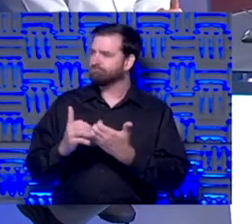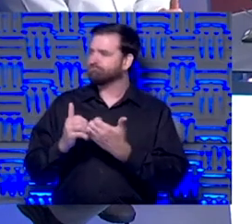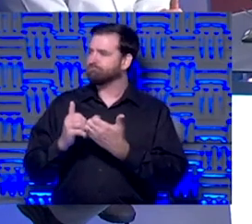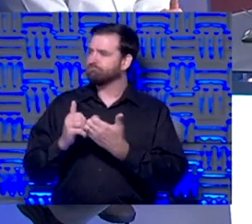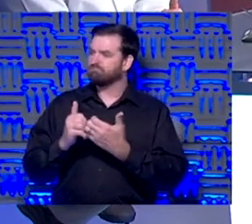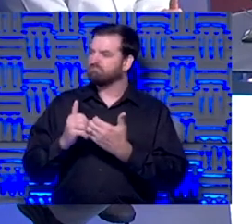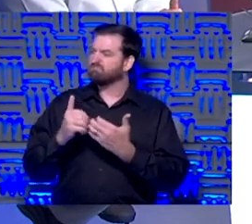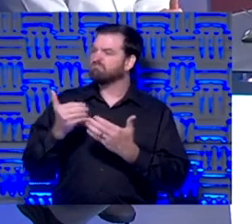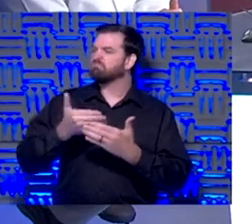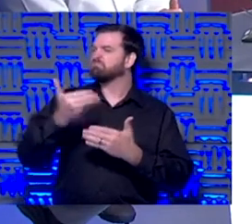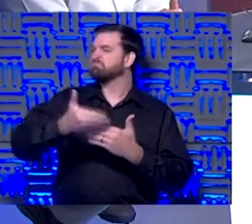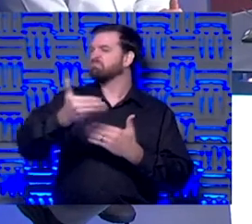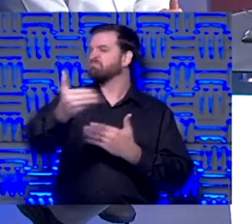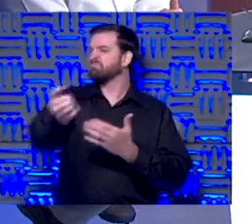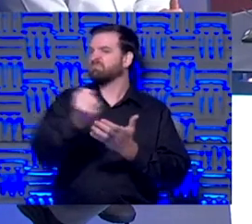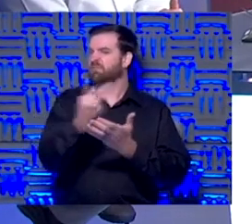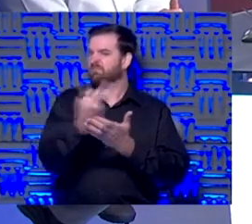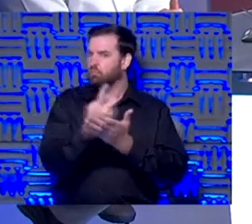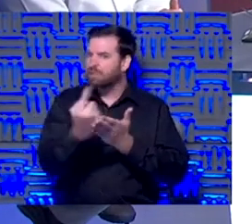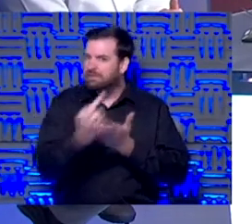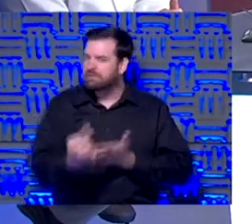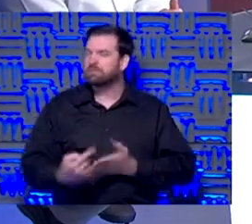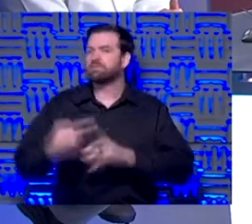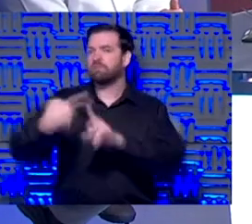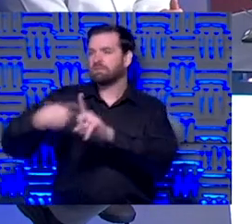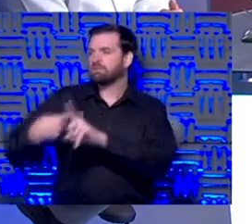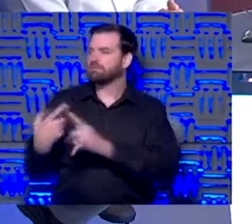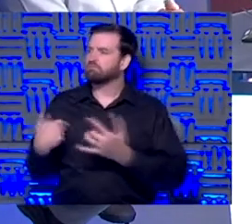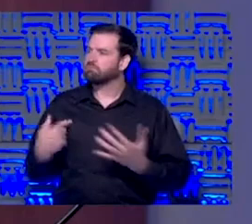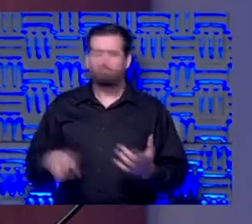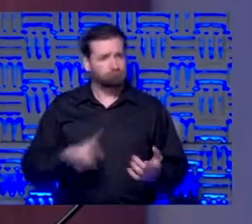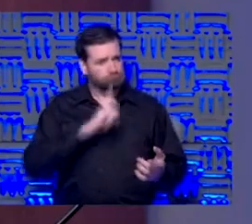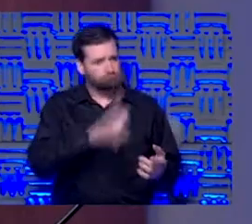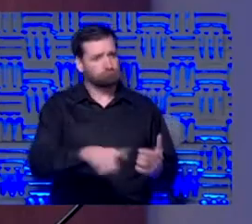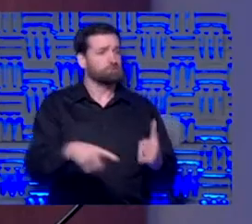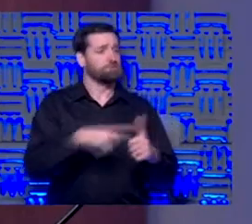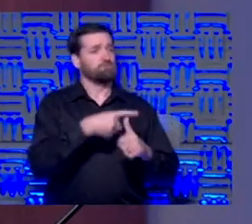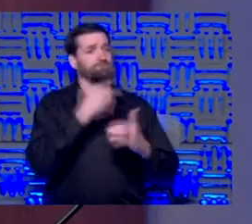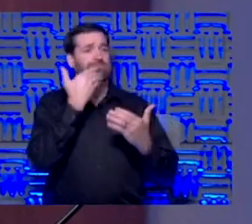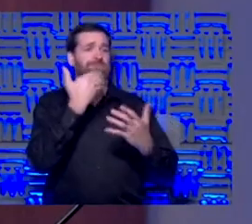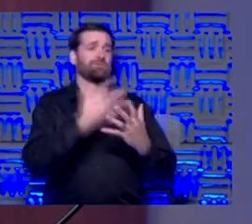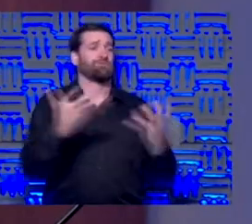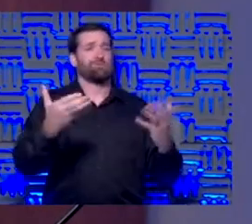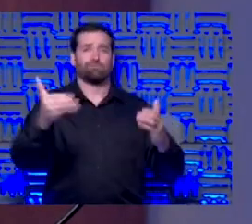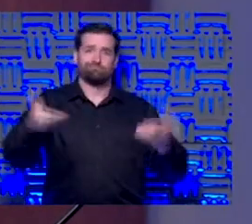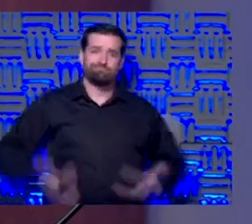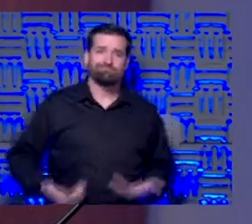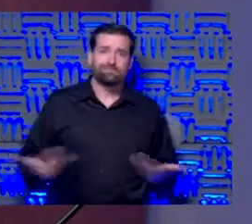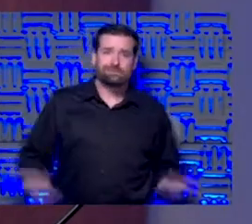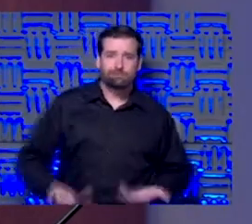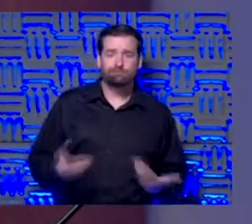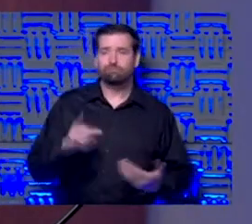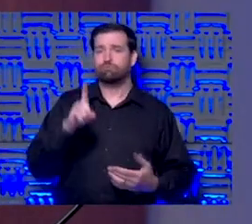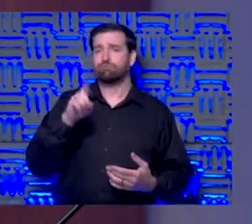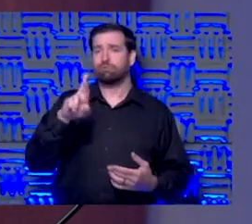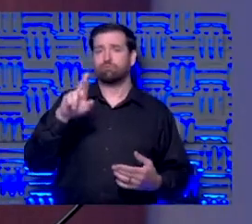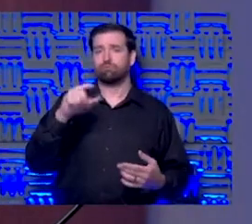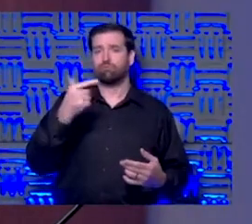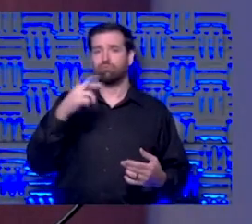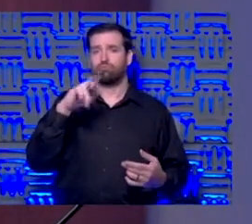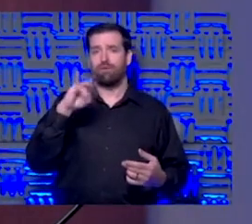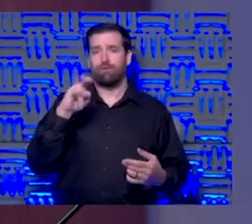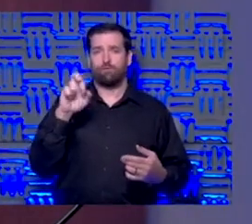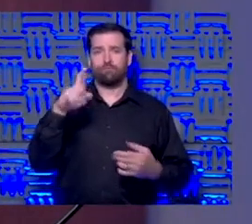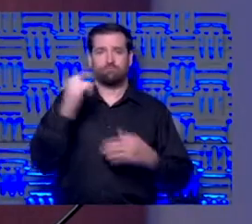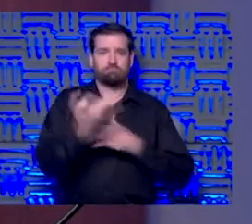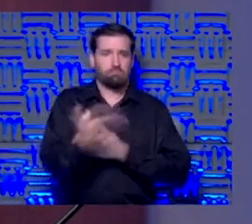far as the next few weeks and months, you think, that are coming down the pipe. Sure. Yeah. Well, first of all, thanks so much for having me on and having Dr. Greiner on this